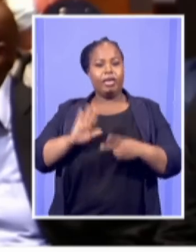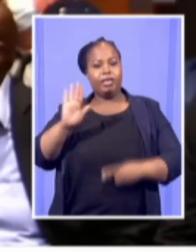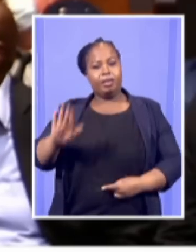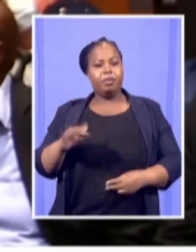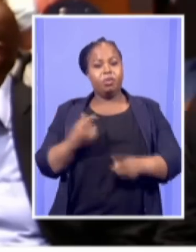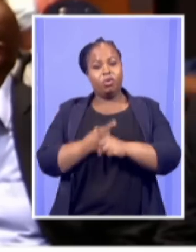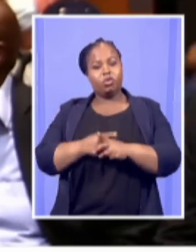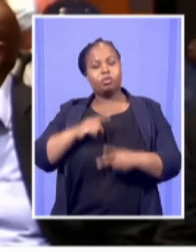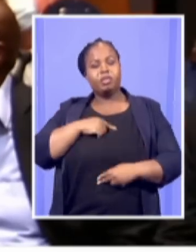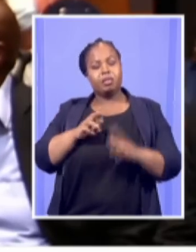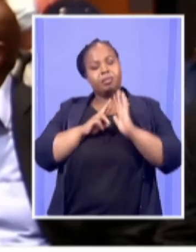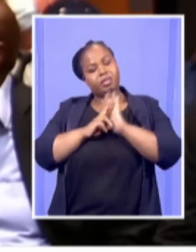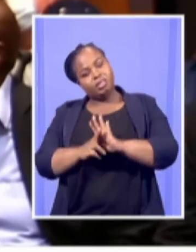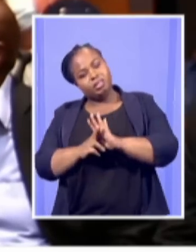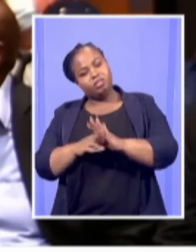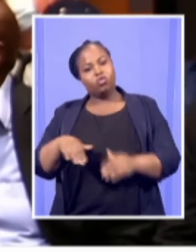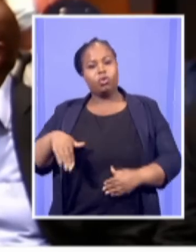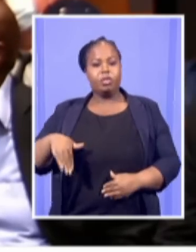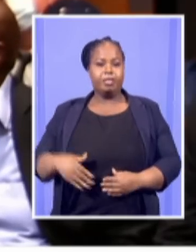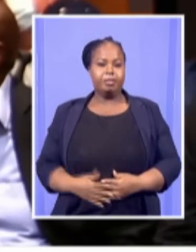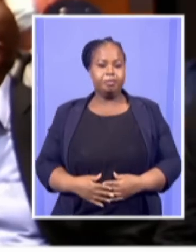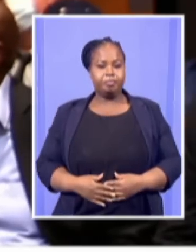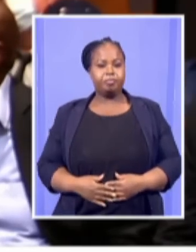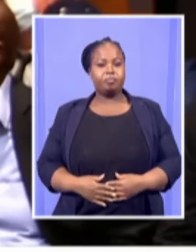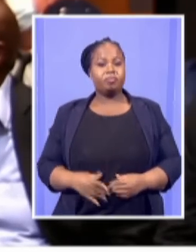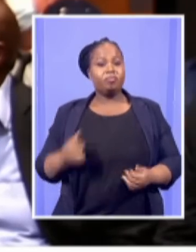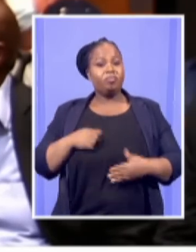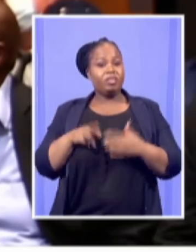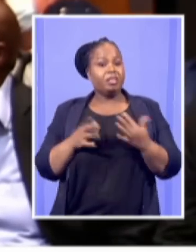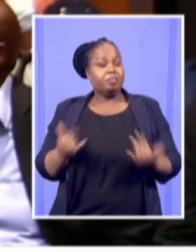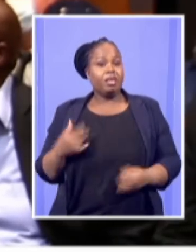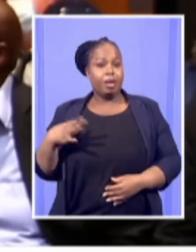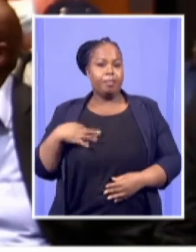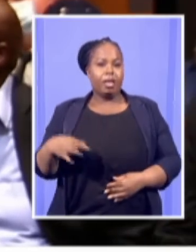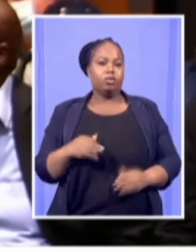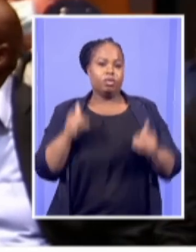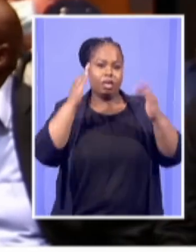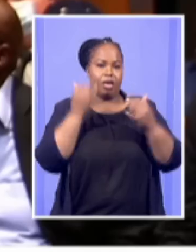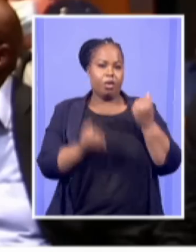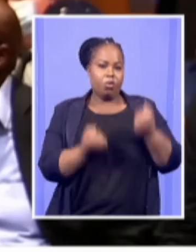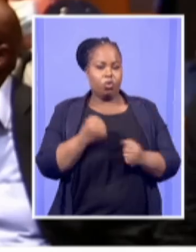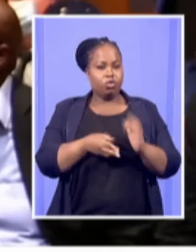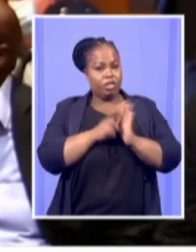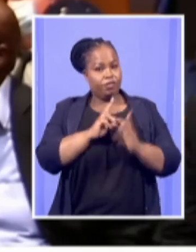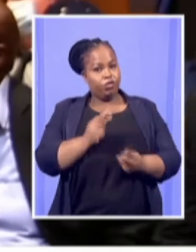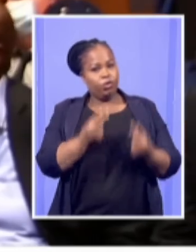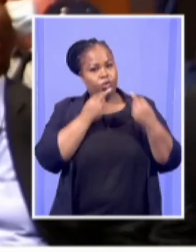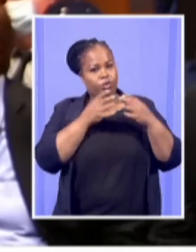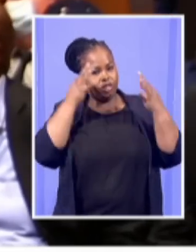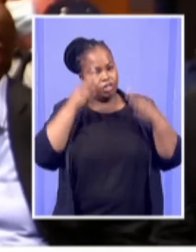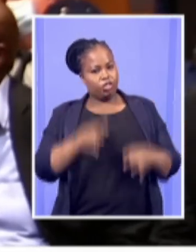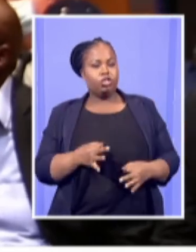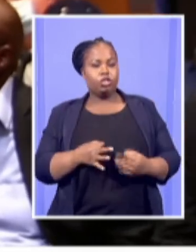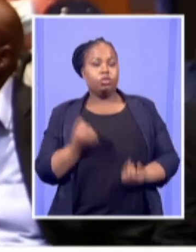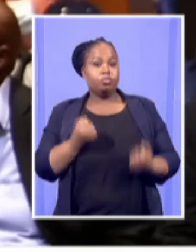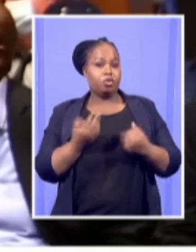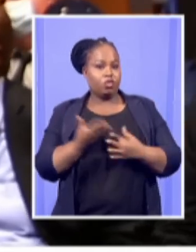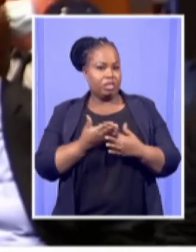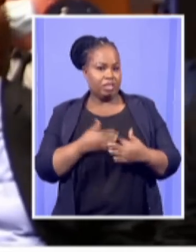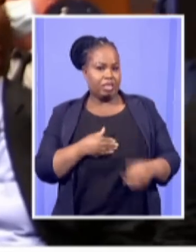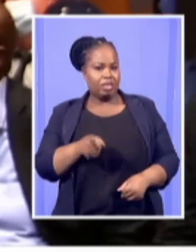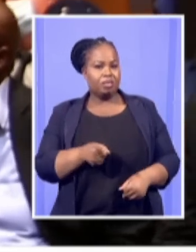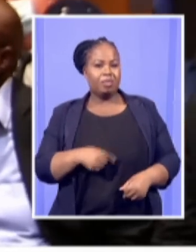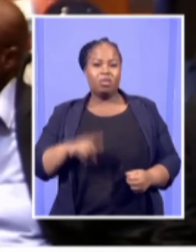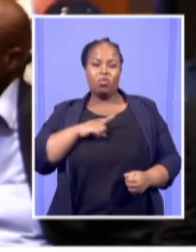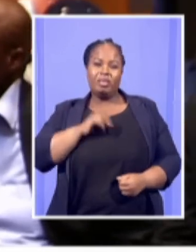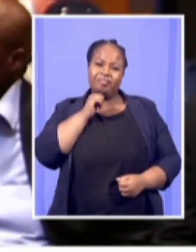to my representations as yet. As a result, I have applied to the High Court to review the decision to prosecute me in this matter. Despite